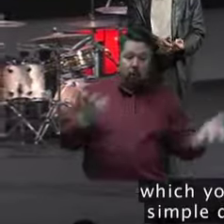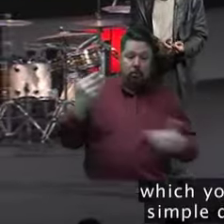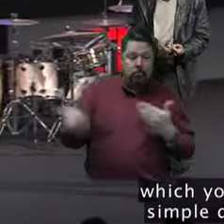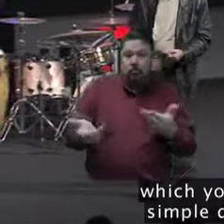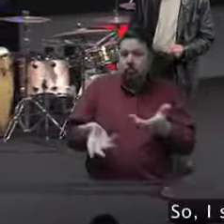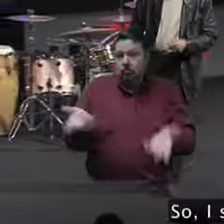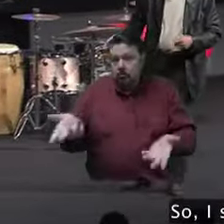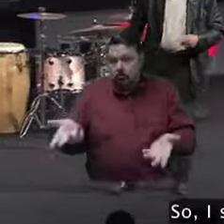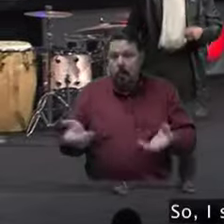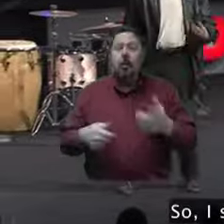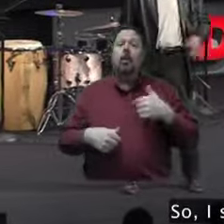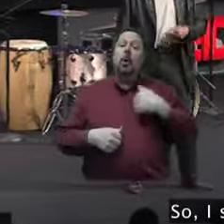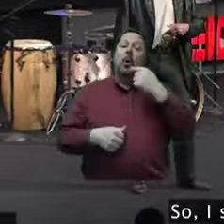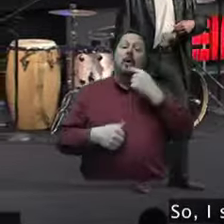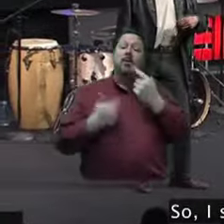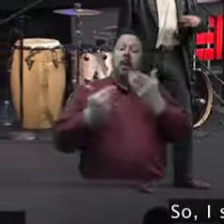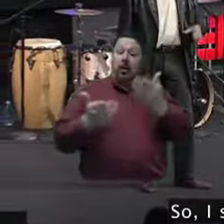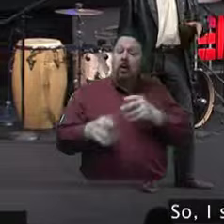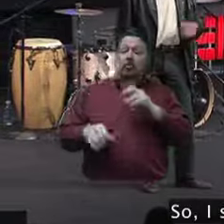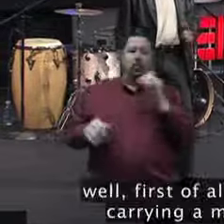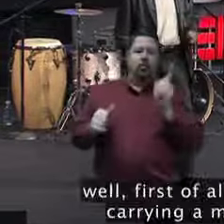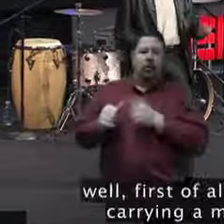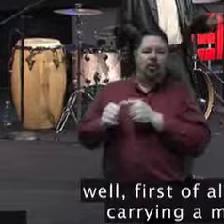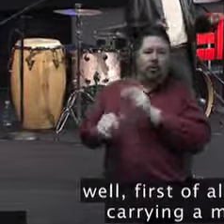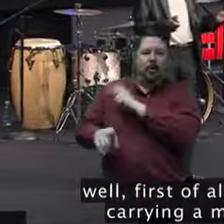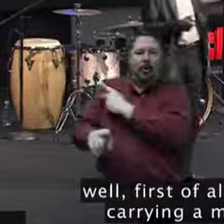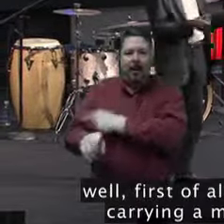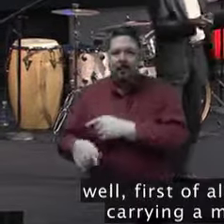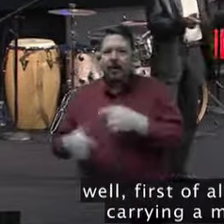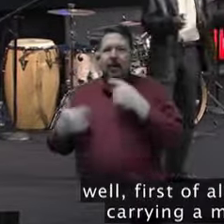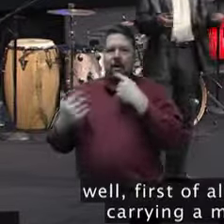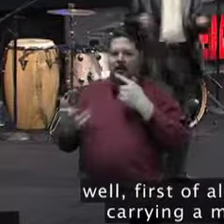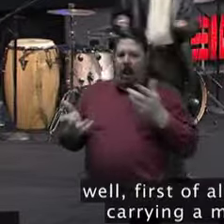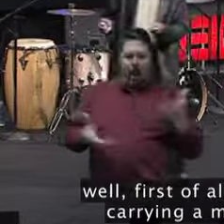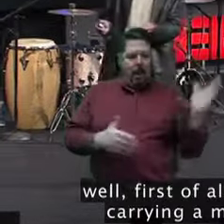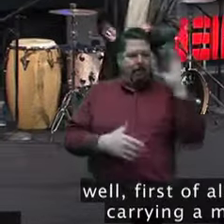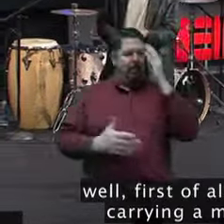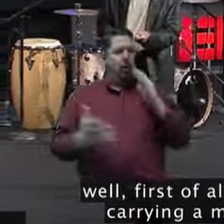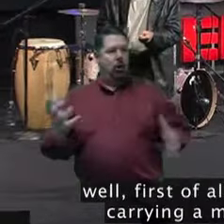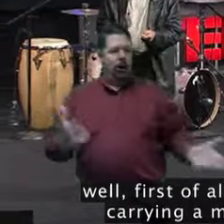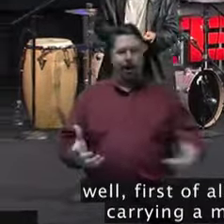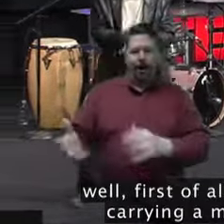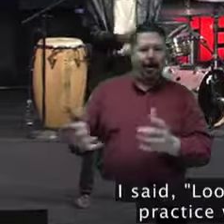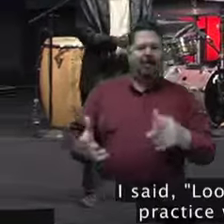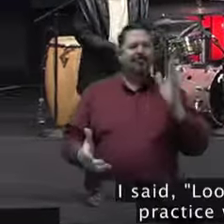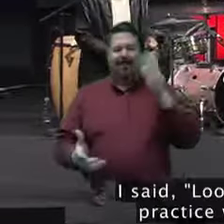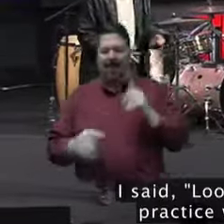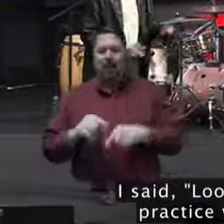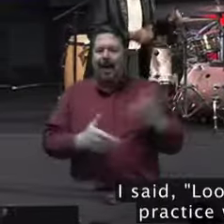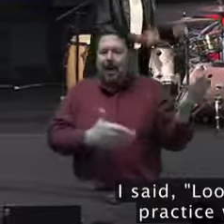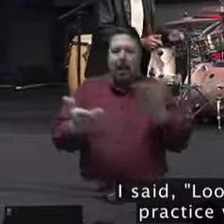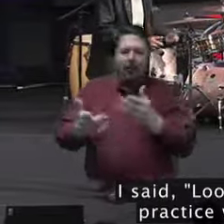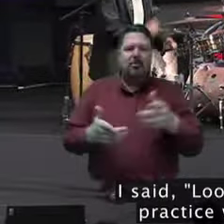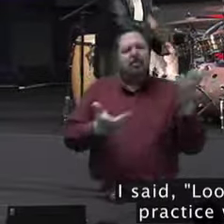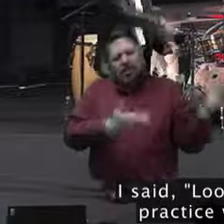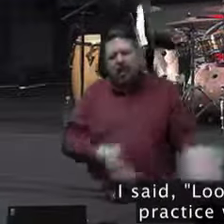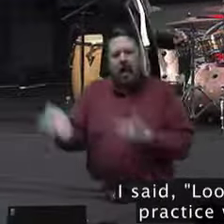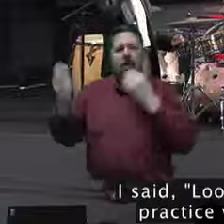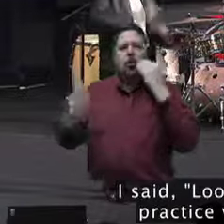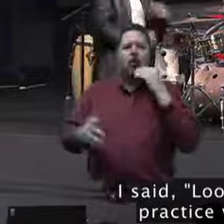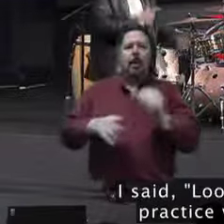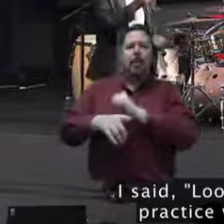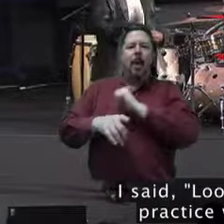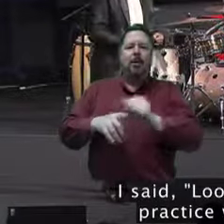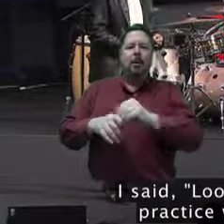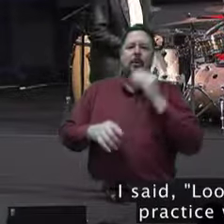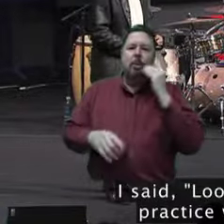using a mirror. So I said, look, Derek, well, first of all, the guy can't just go around carrying a mirror to alleviate his pain. I said, look, Derek, take it